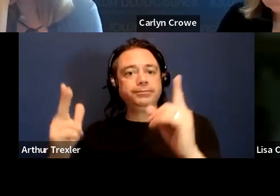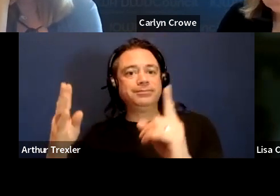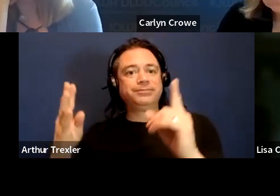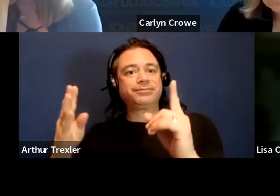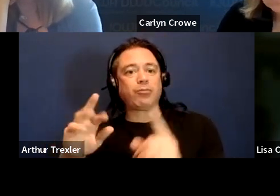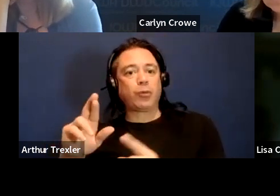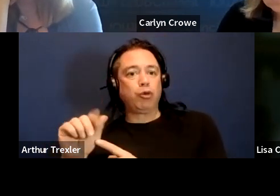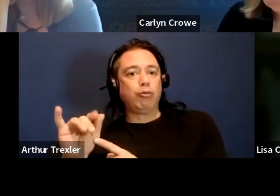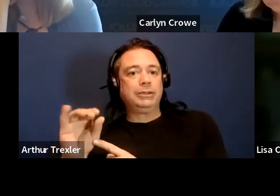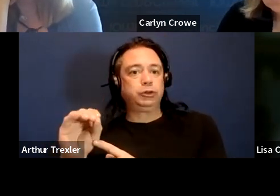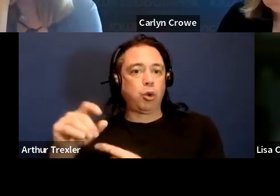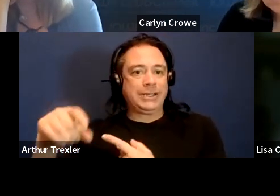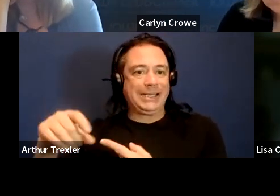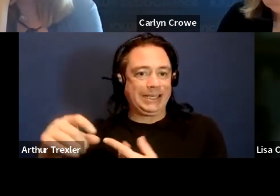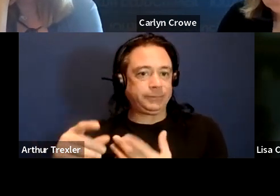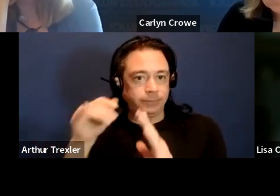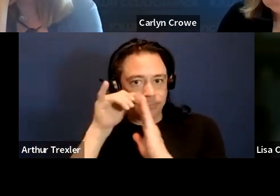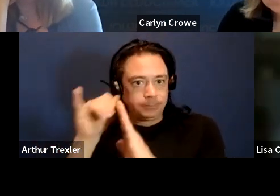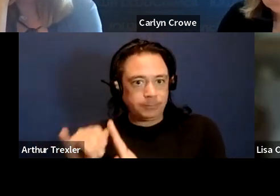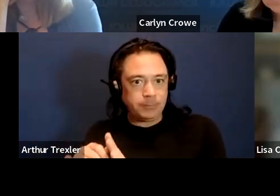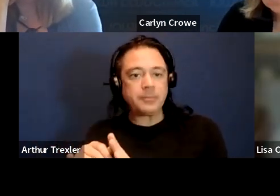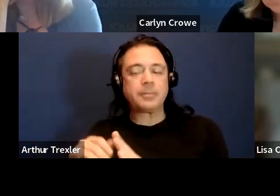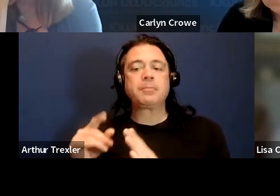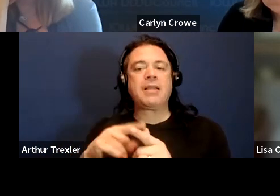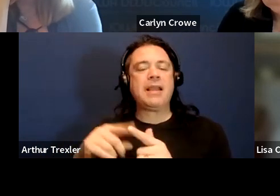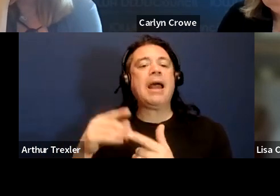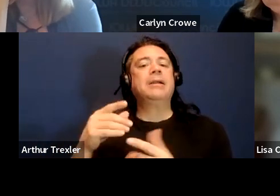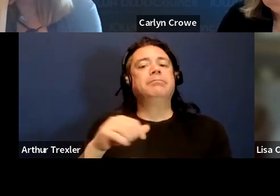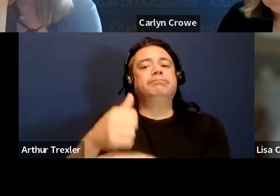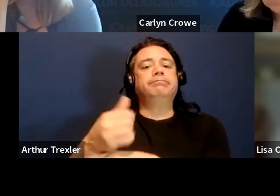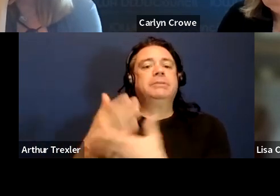and some standardization there.